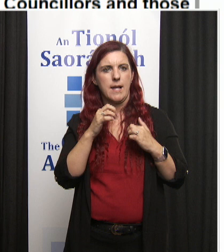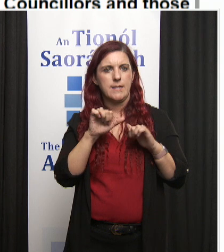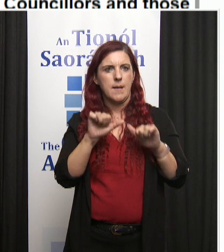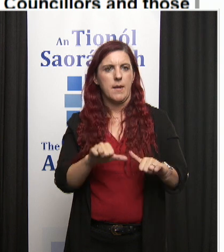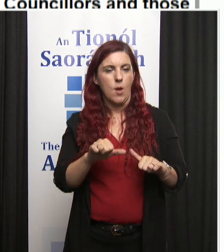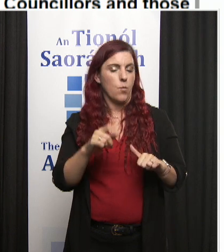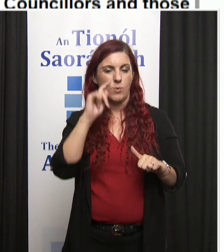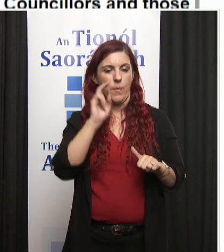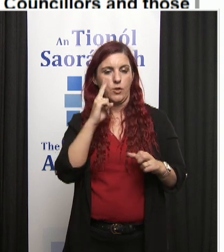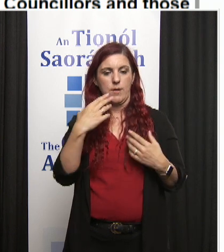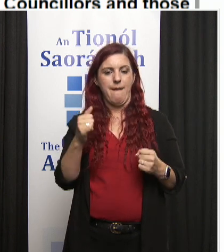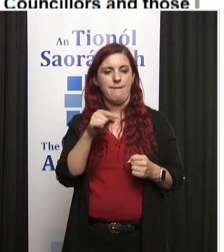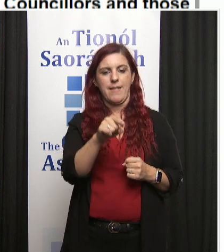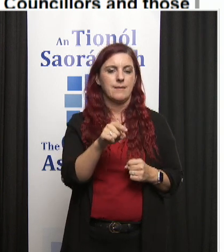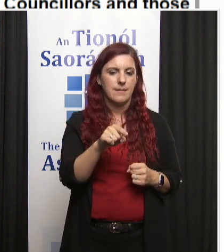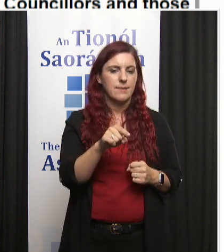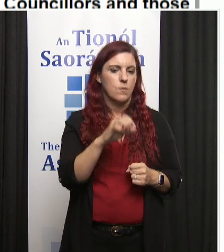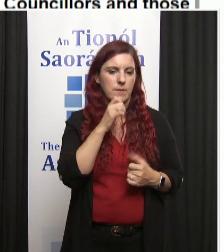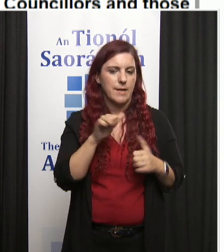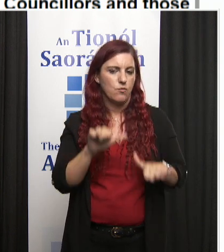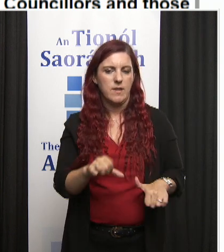it says that if agreed, we didn't agree with it, so we